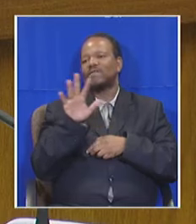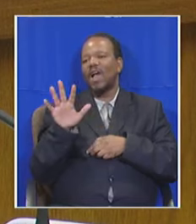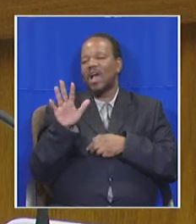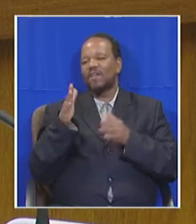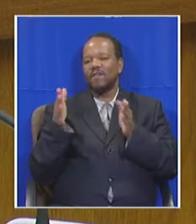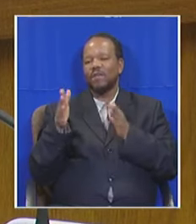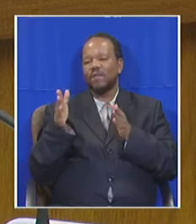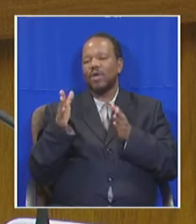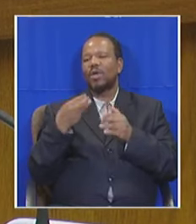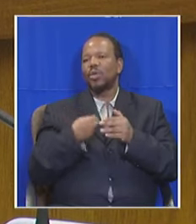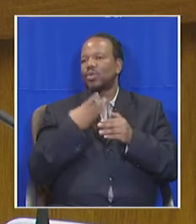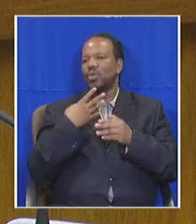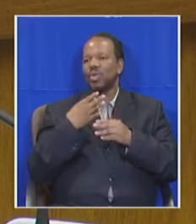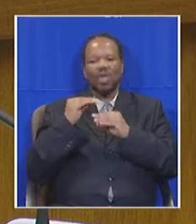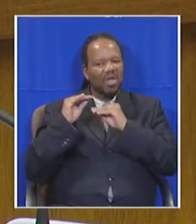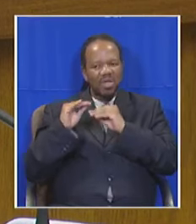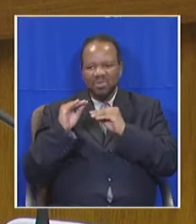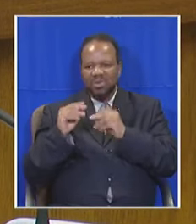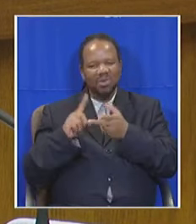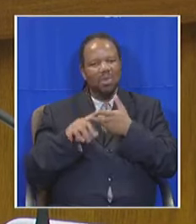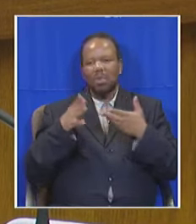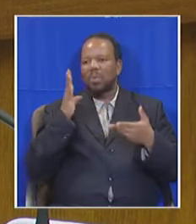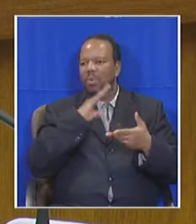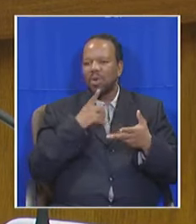in education or employment.